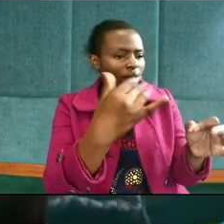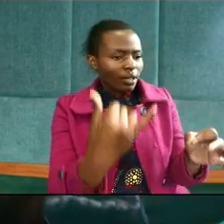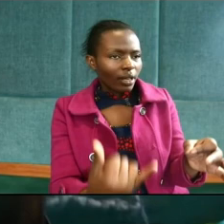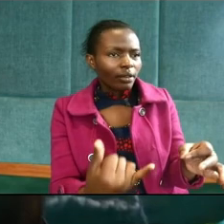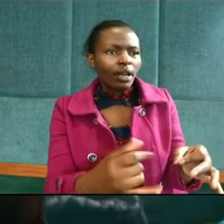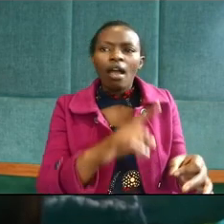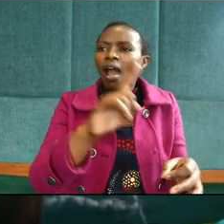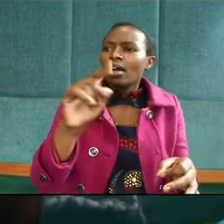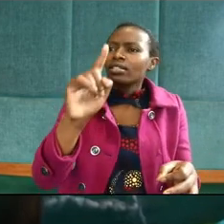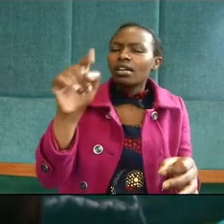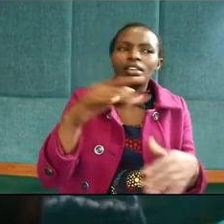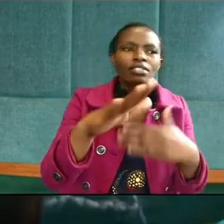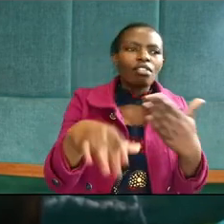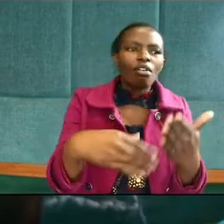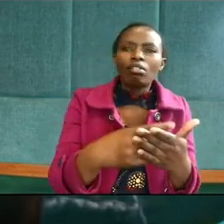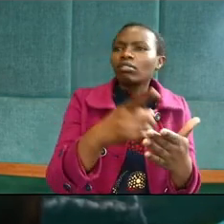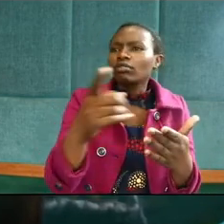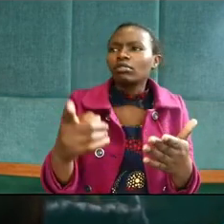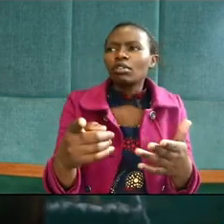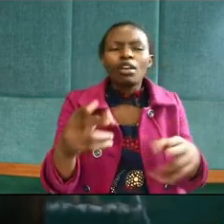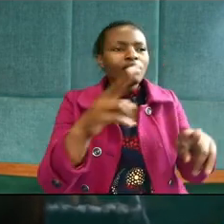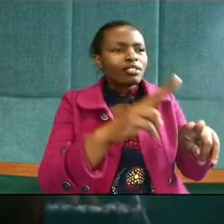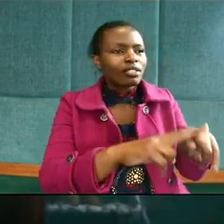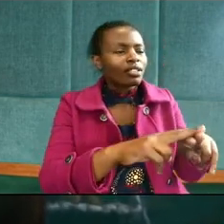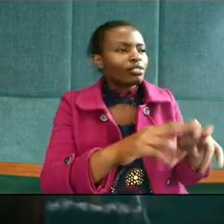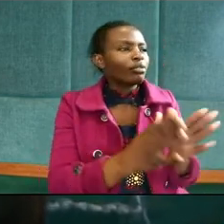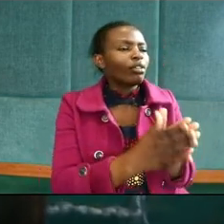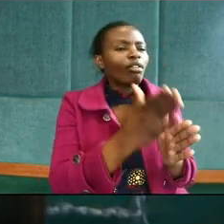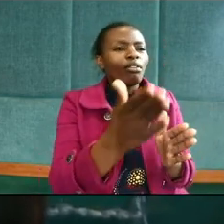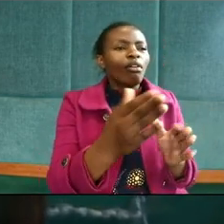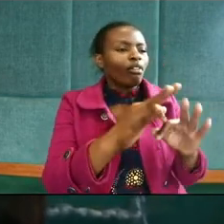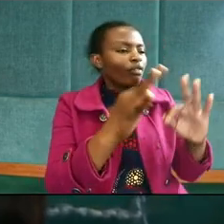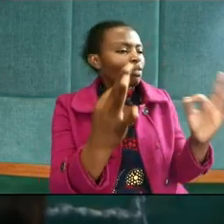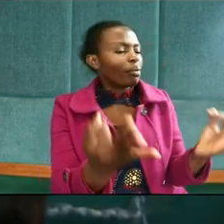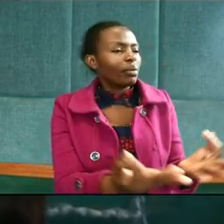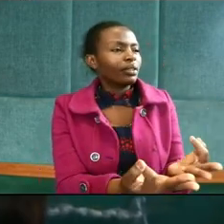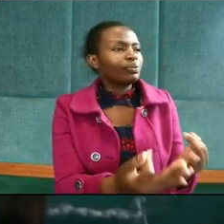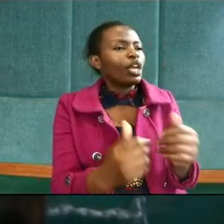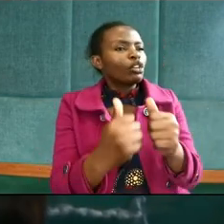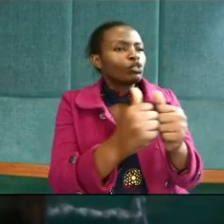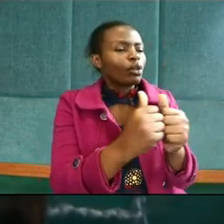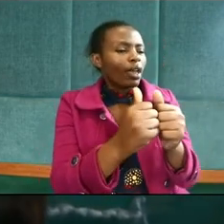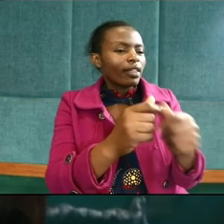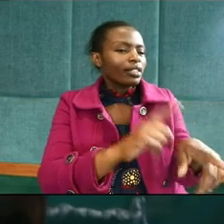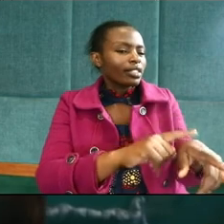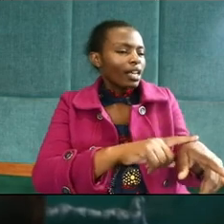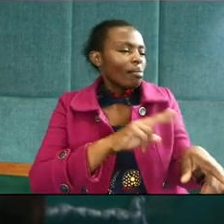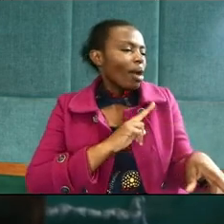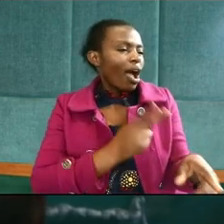ask you also to just sit together as spouses as we go through our